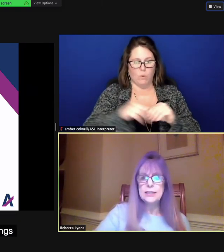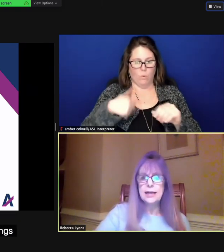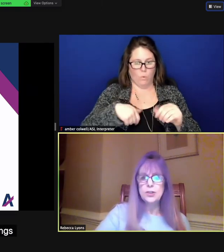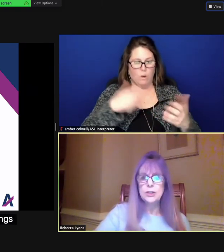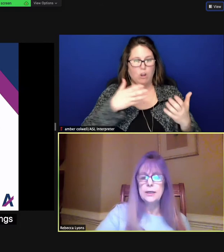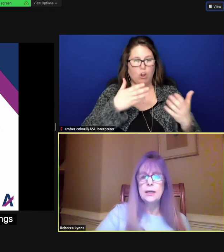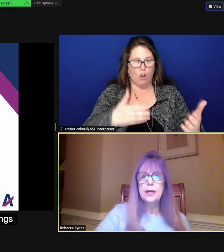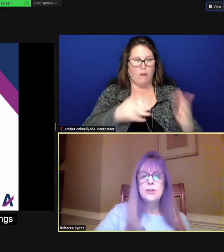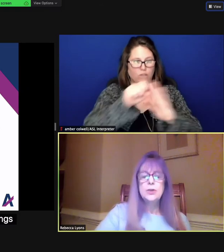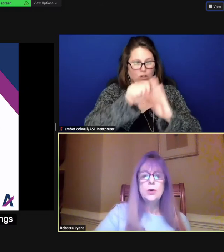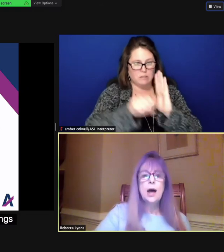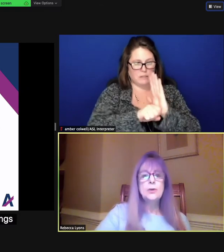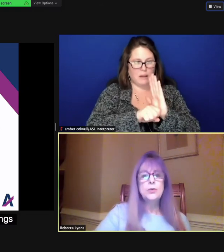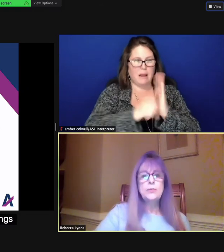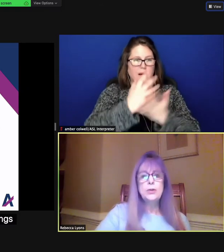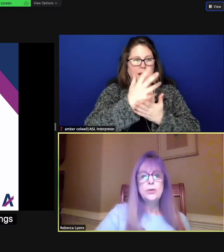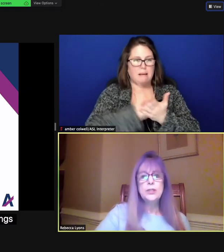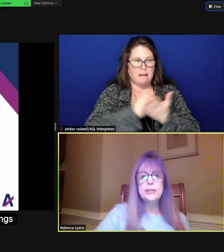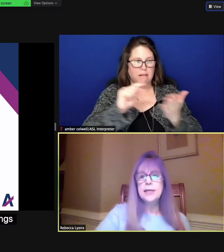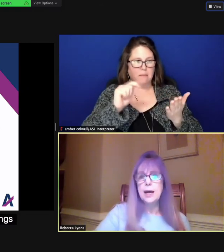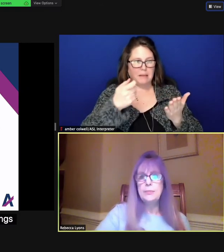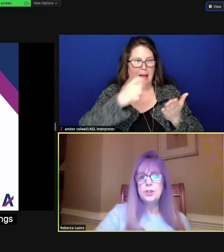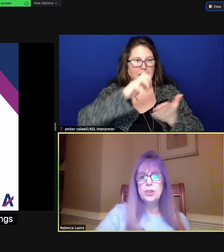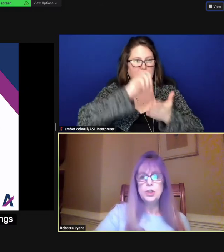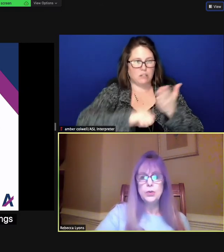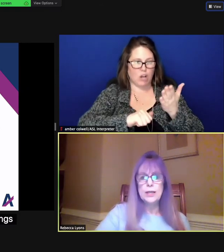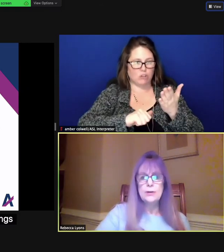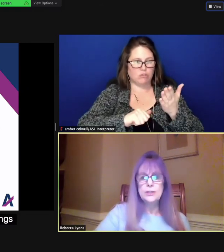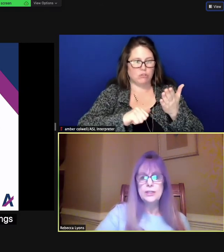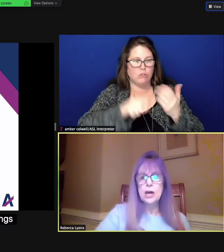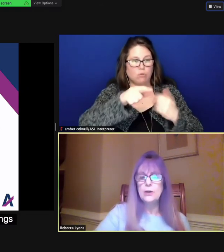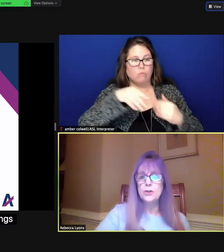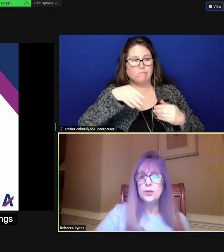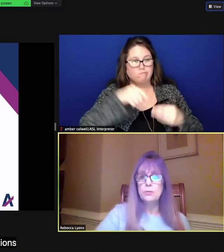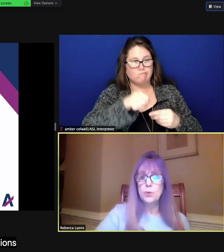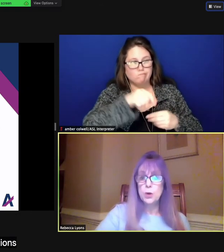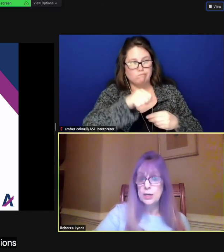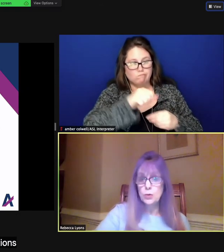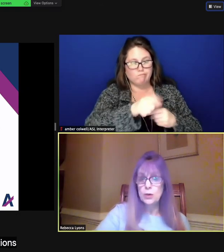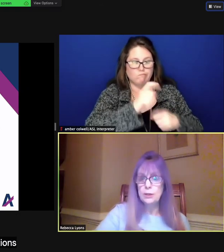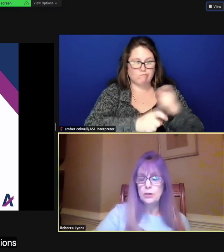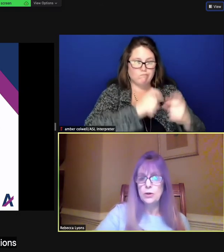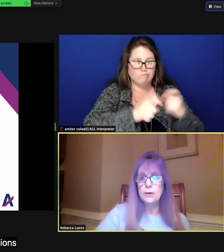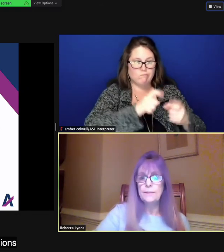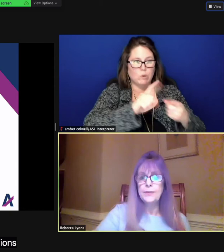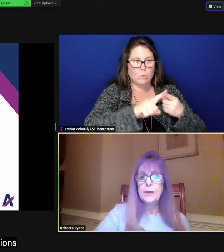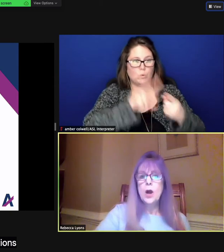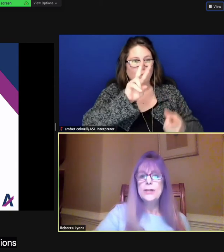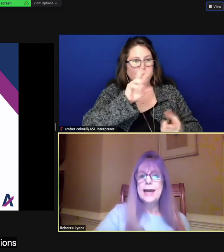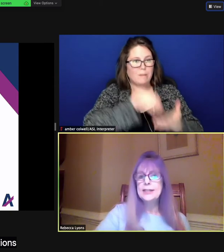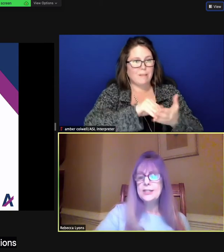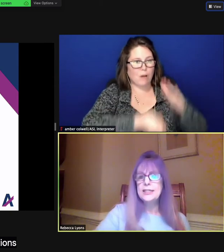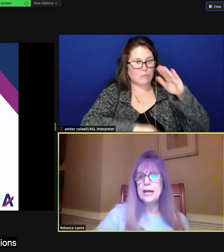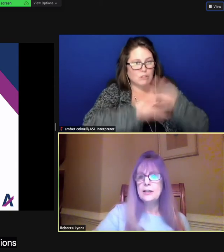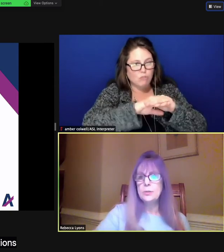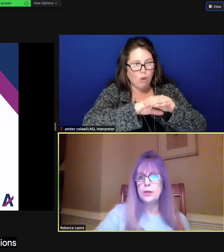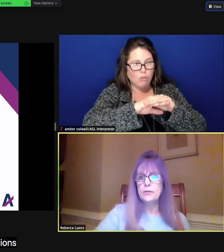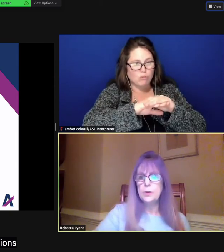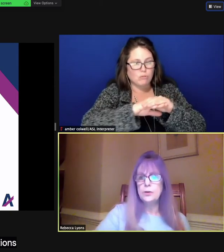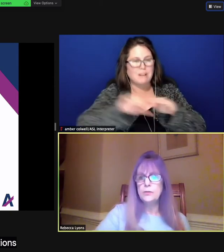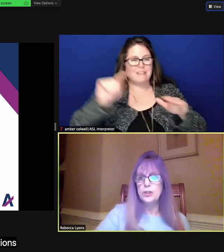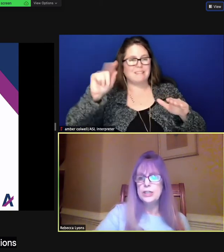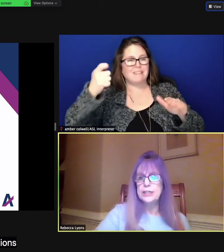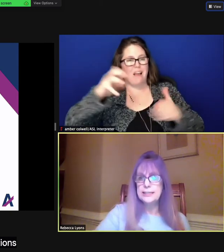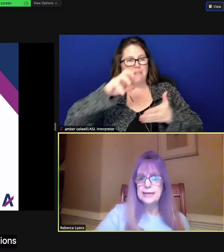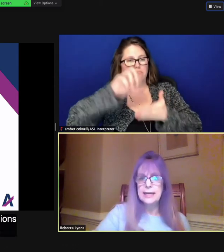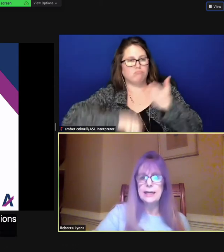tax deduction. So contributions up to $2,000 per contributor are tax deductible from